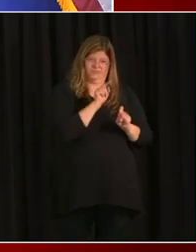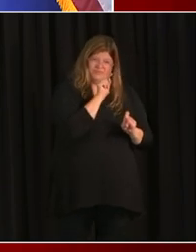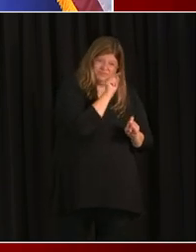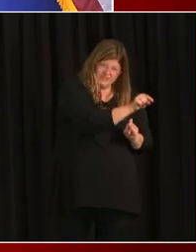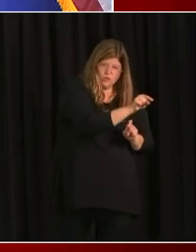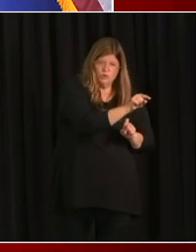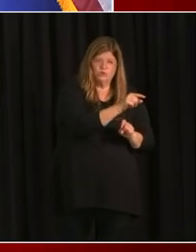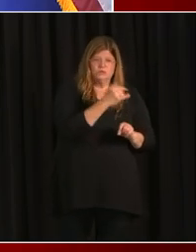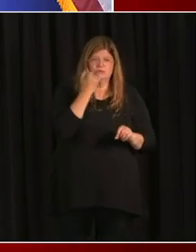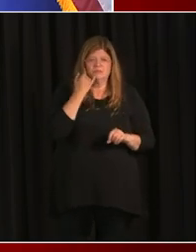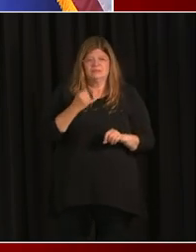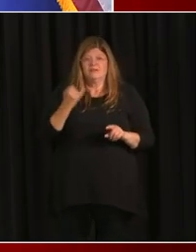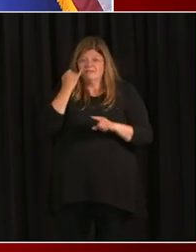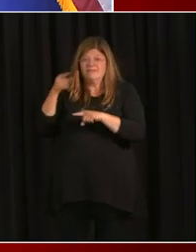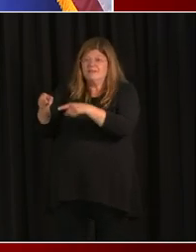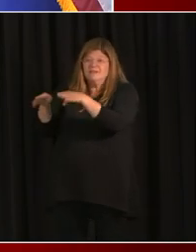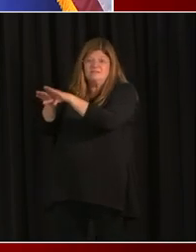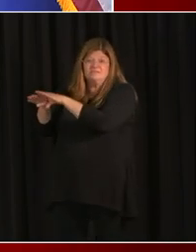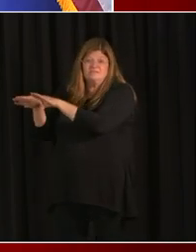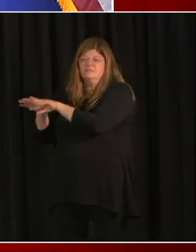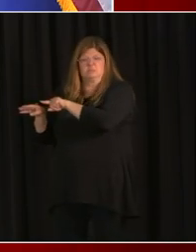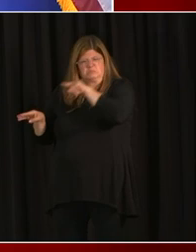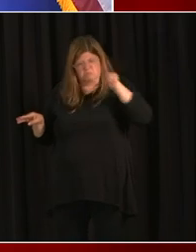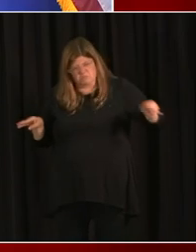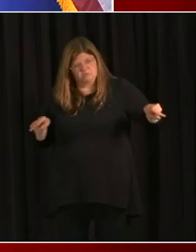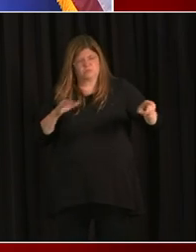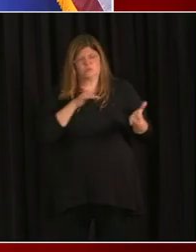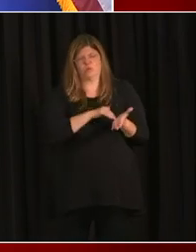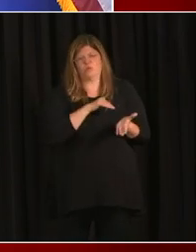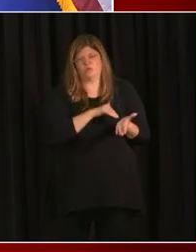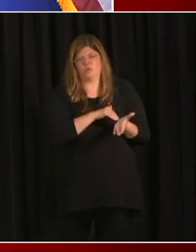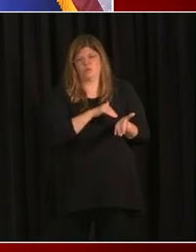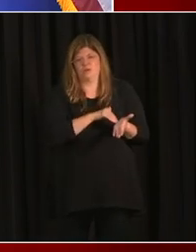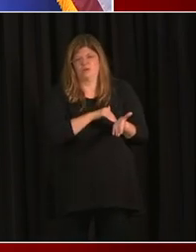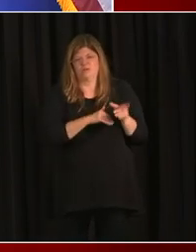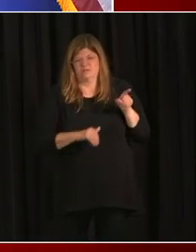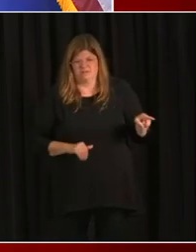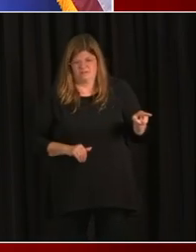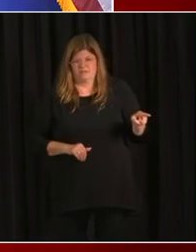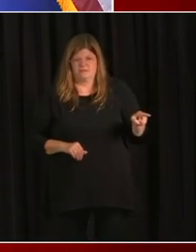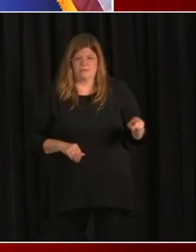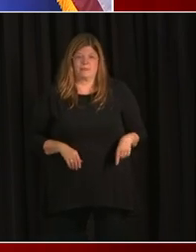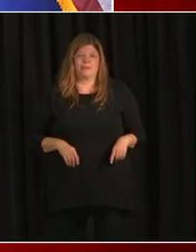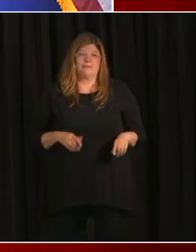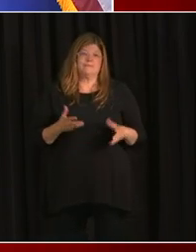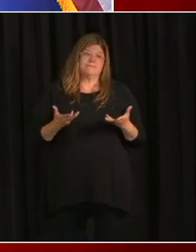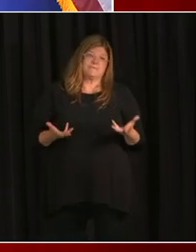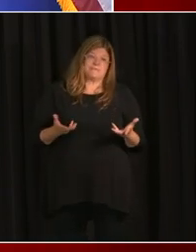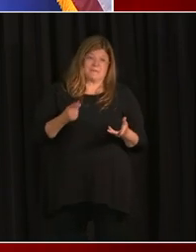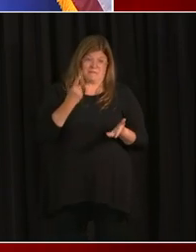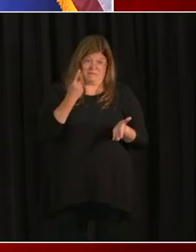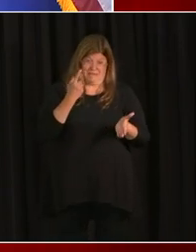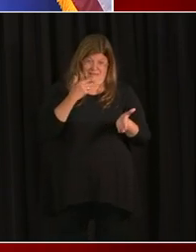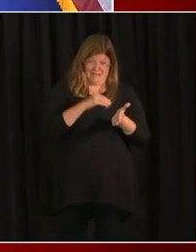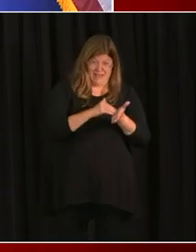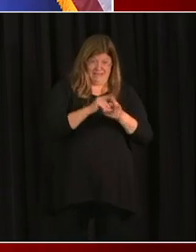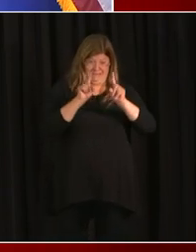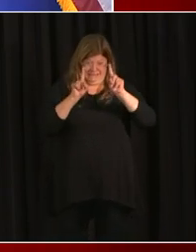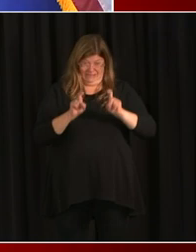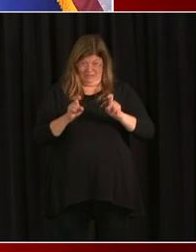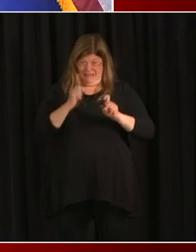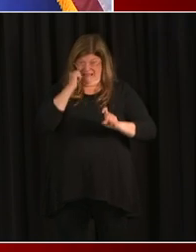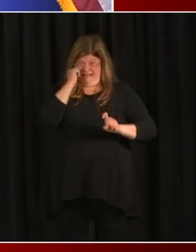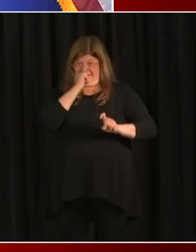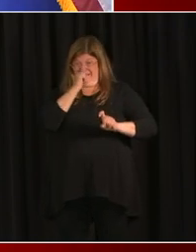I do want to make sure that I'm articulating whether or not that is the thousands of tests that we do